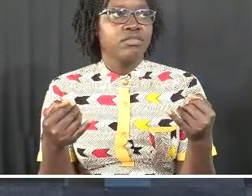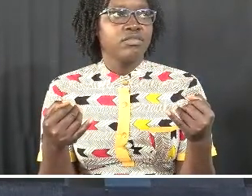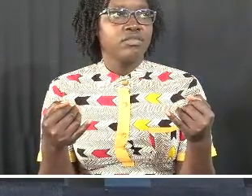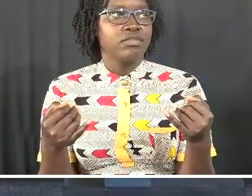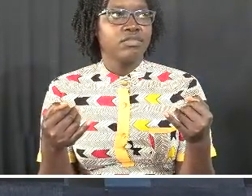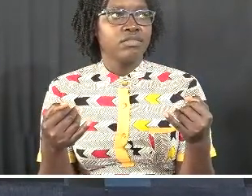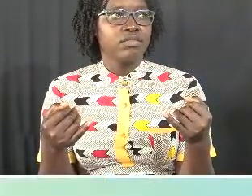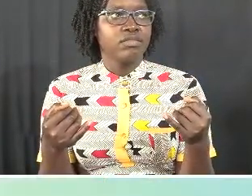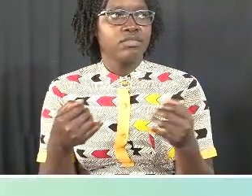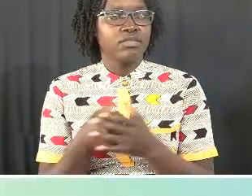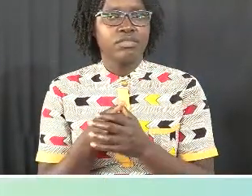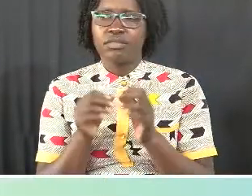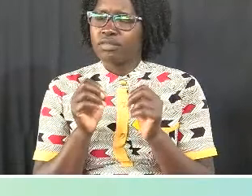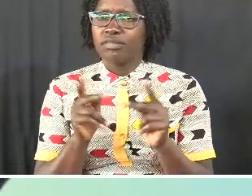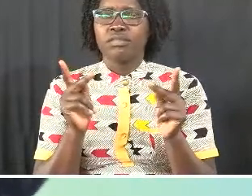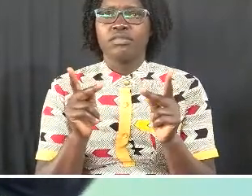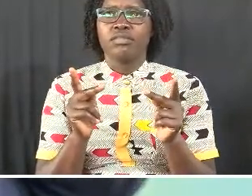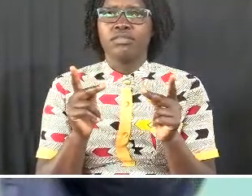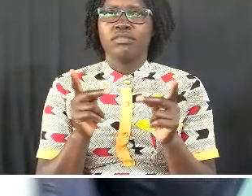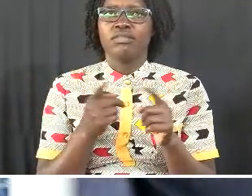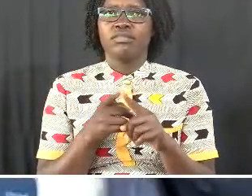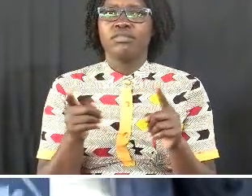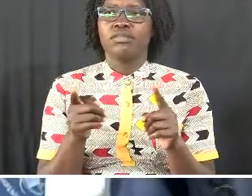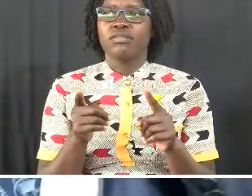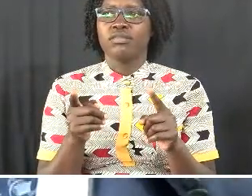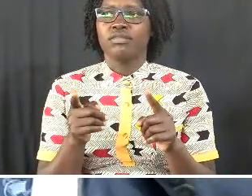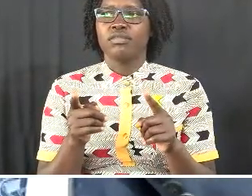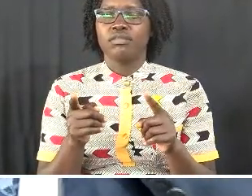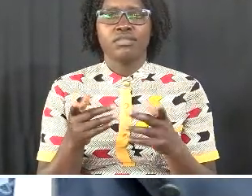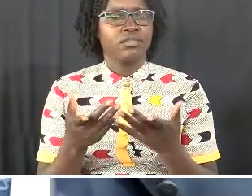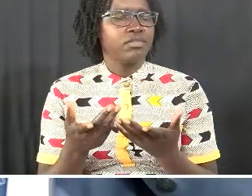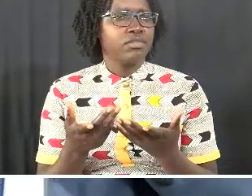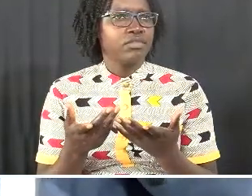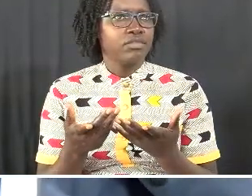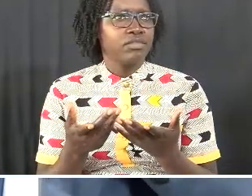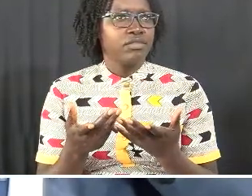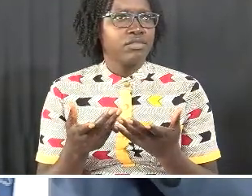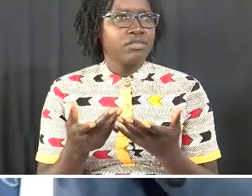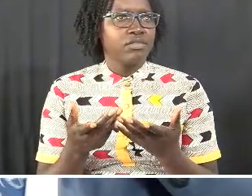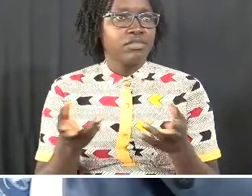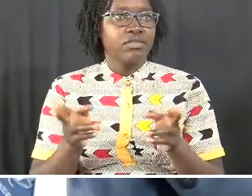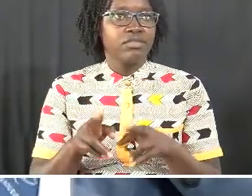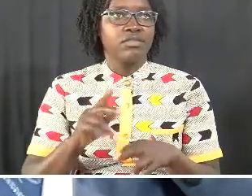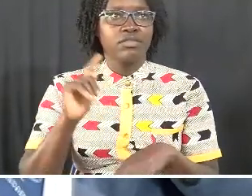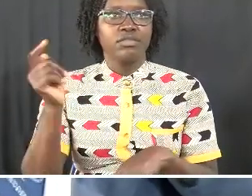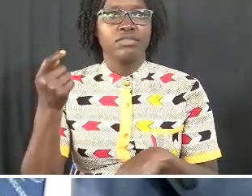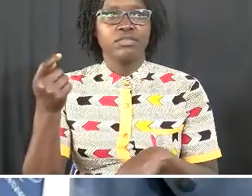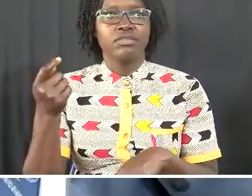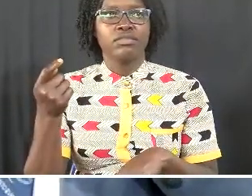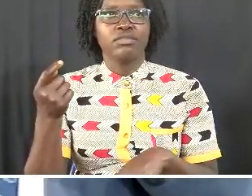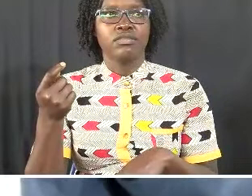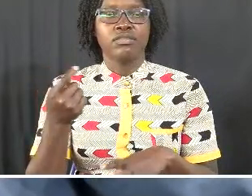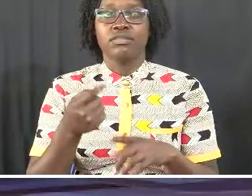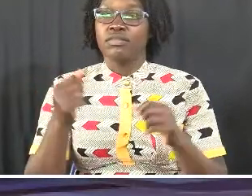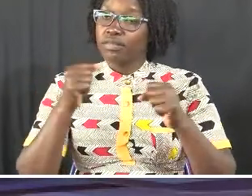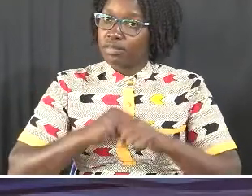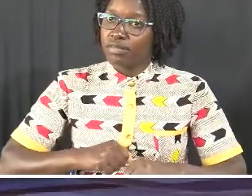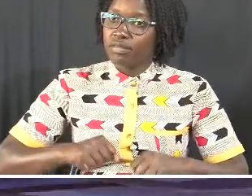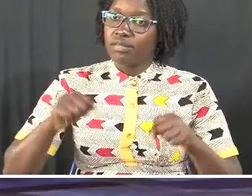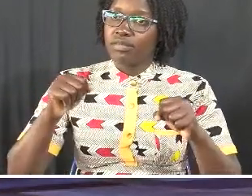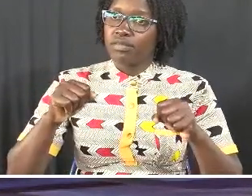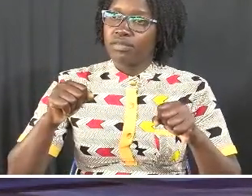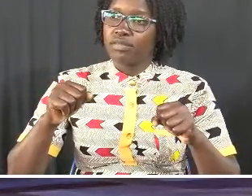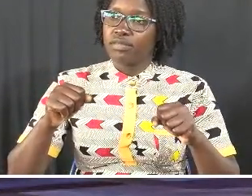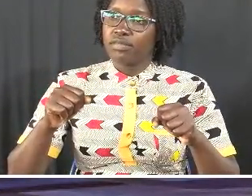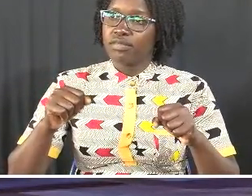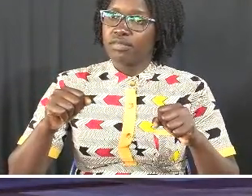I regard you are very okay people. But let me tell you a story. It happened in Kenya, but it's very similar to a story I